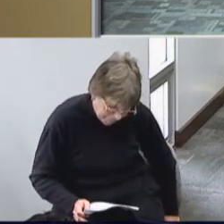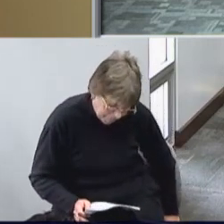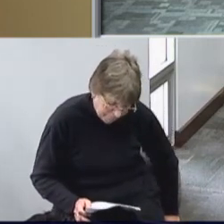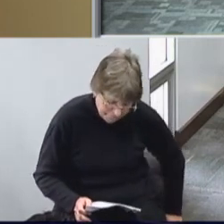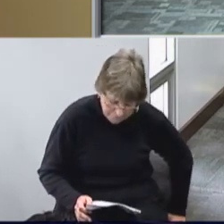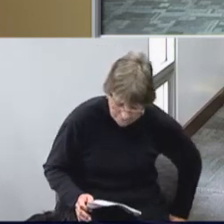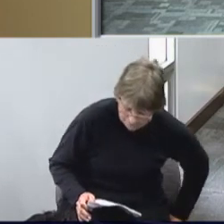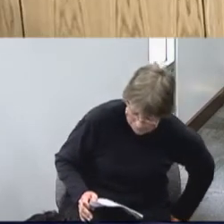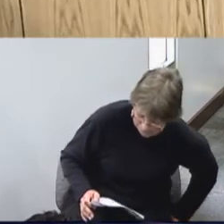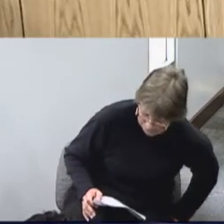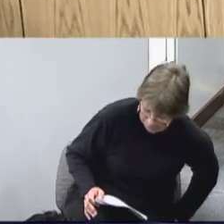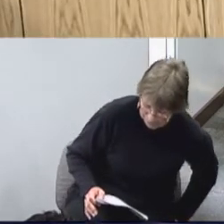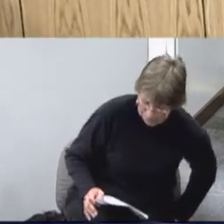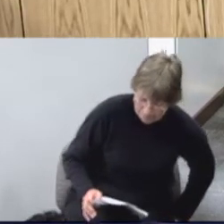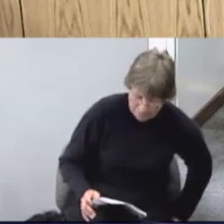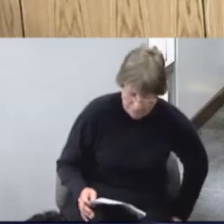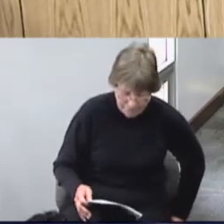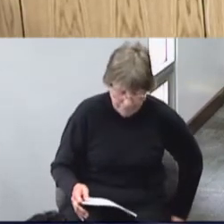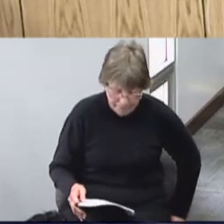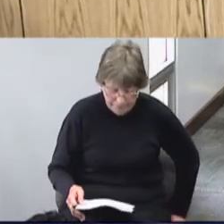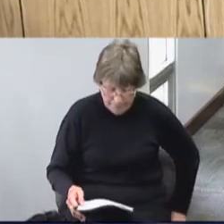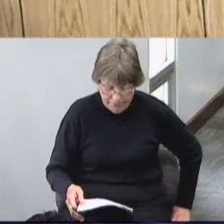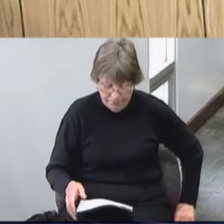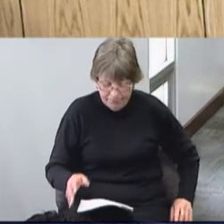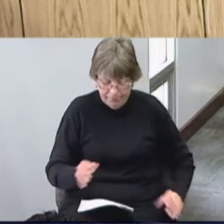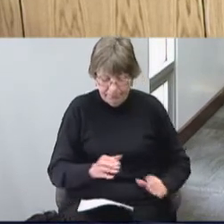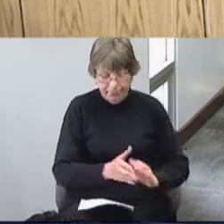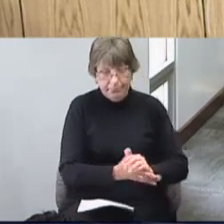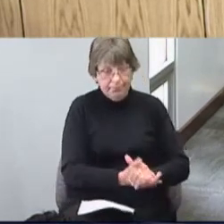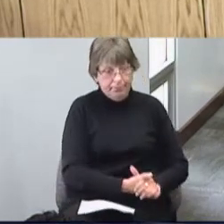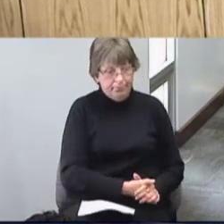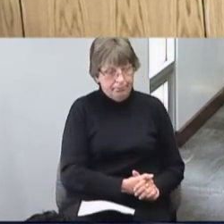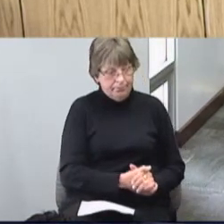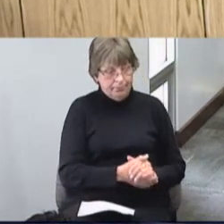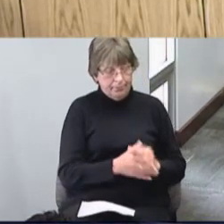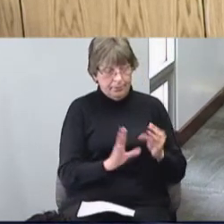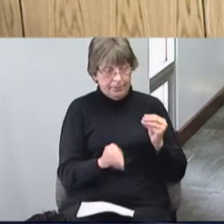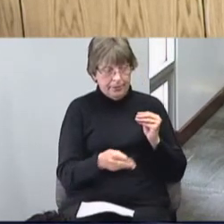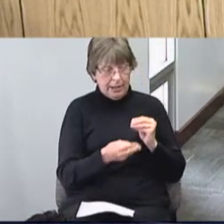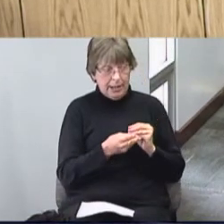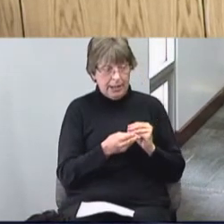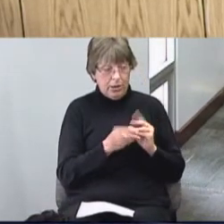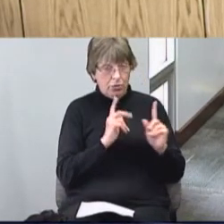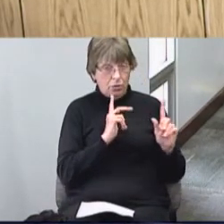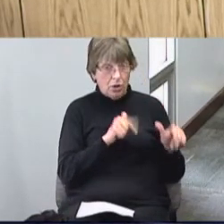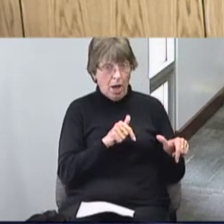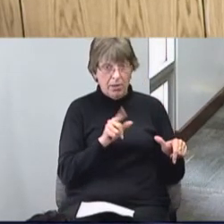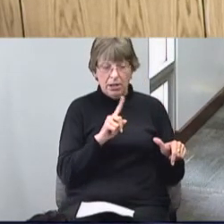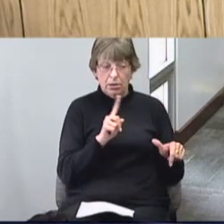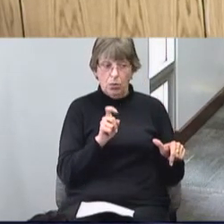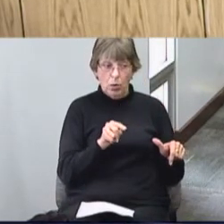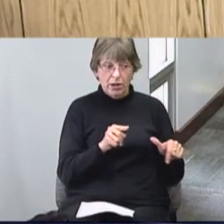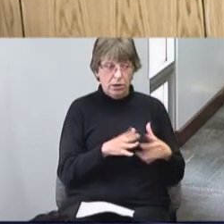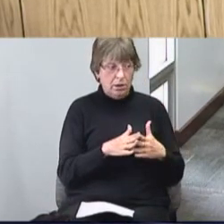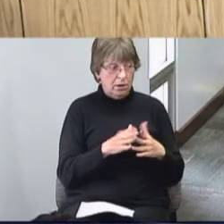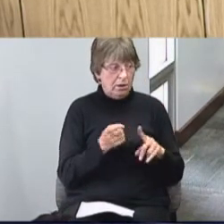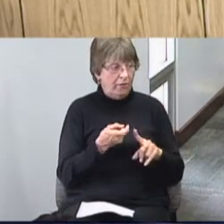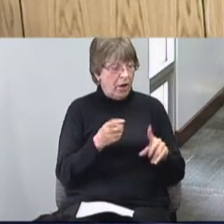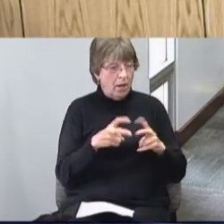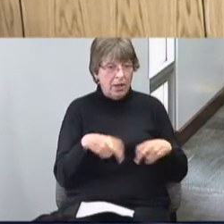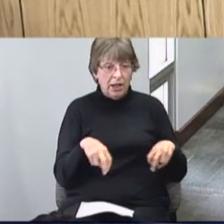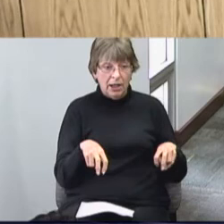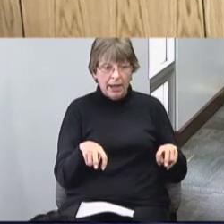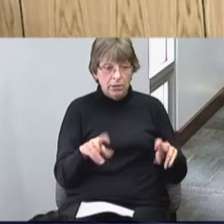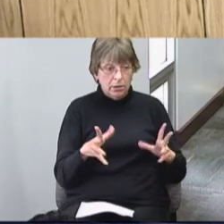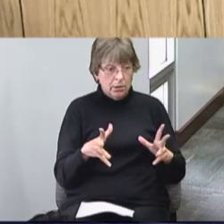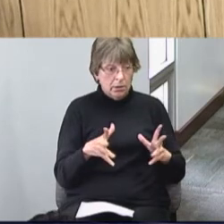Are there further comments or questions from the council, or would